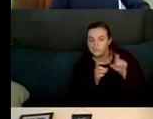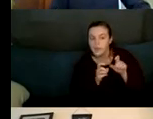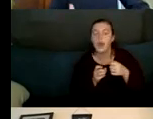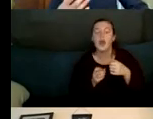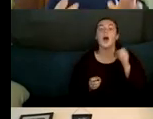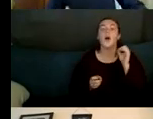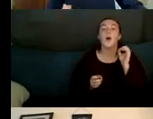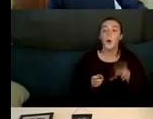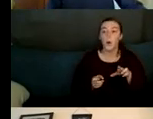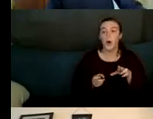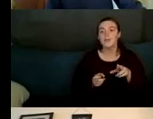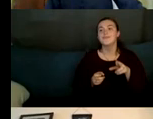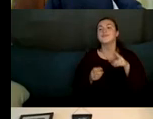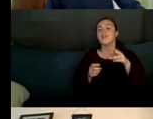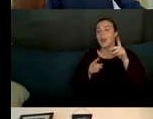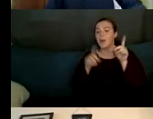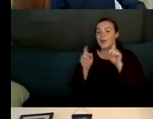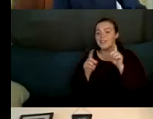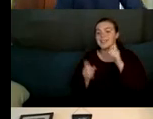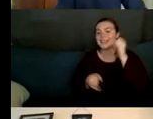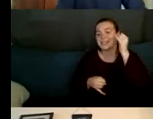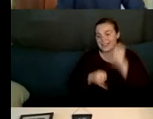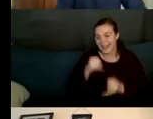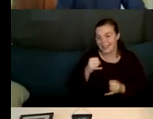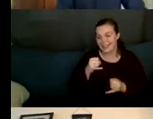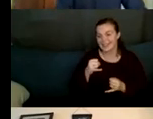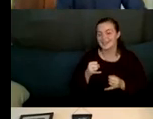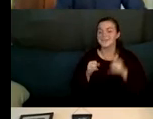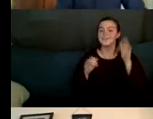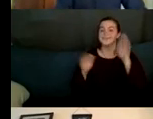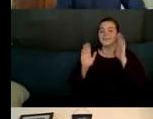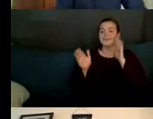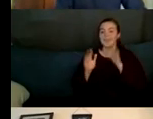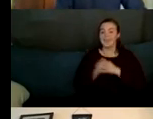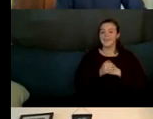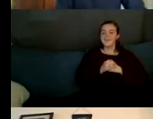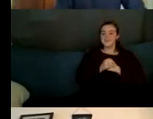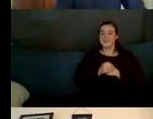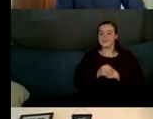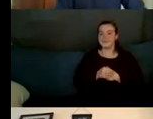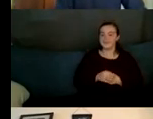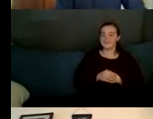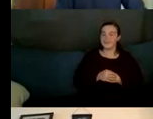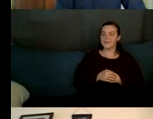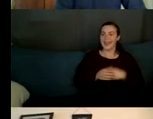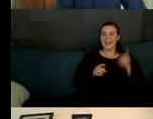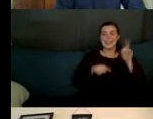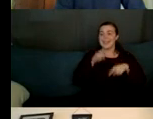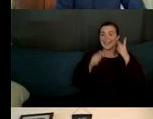of do questions at the end is probably the easiest, because I just can't see them in the